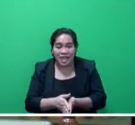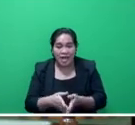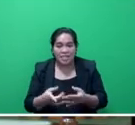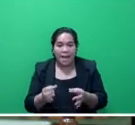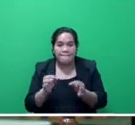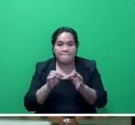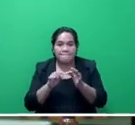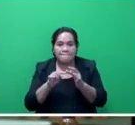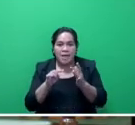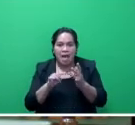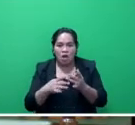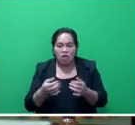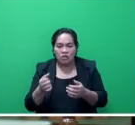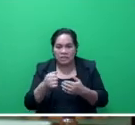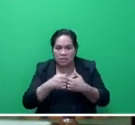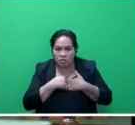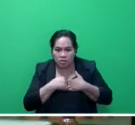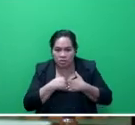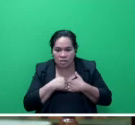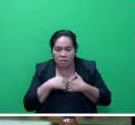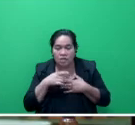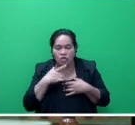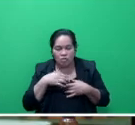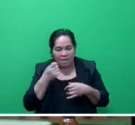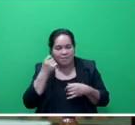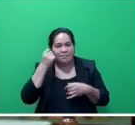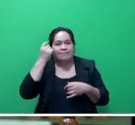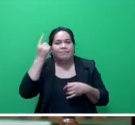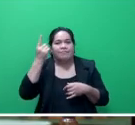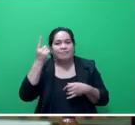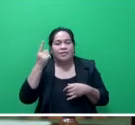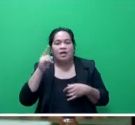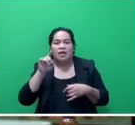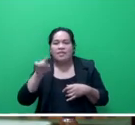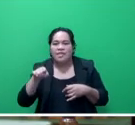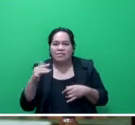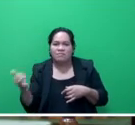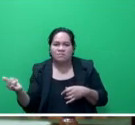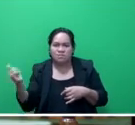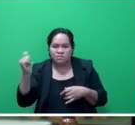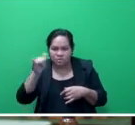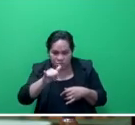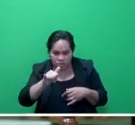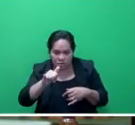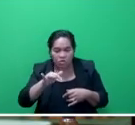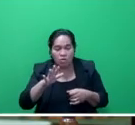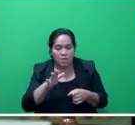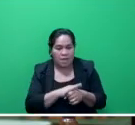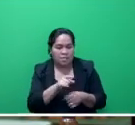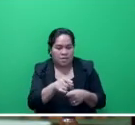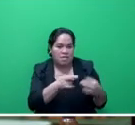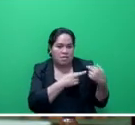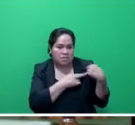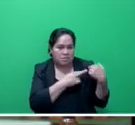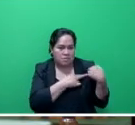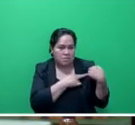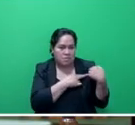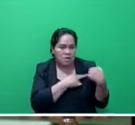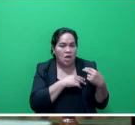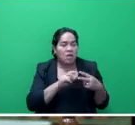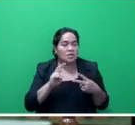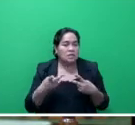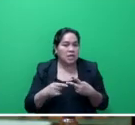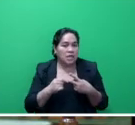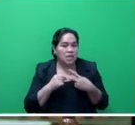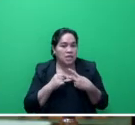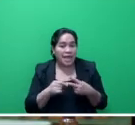Biosecurity Act will also be able to recognize vessel or aircraft clearance agents. This will make the agents more accountable. Secondly, will require that